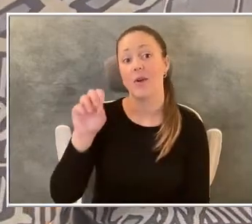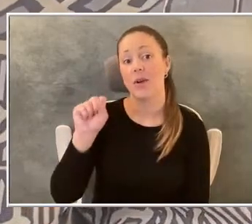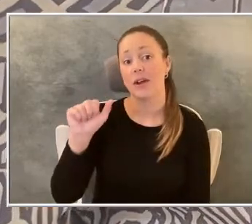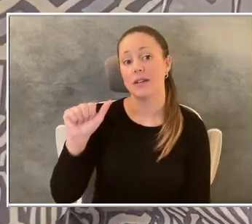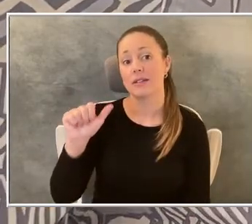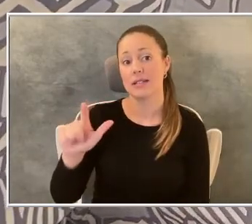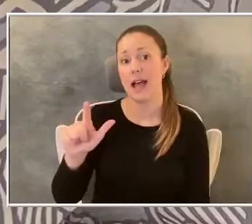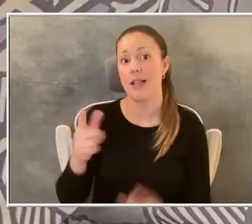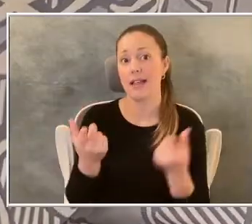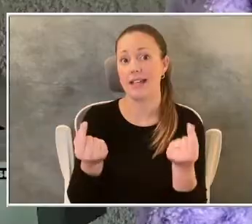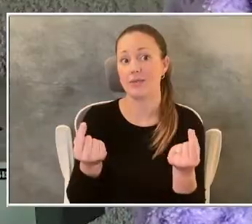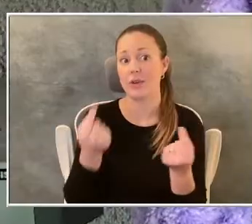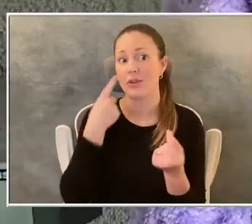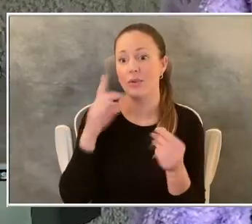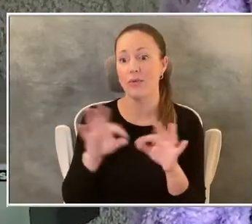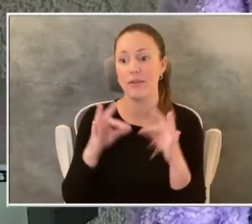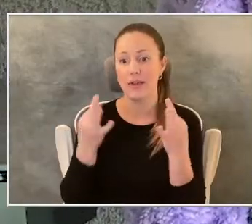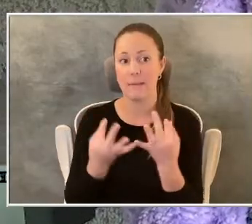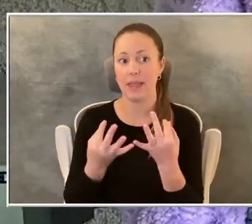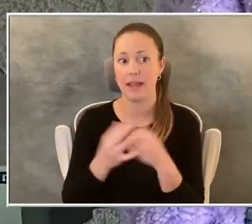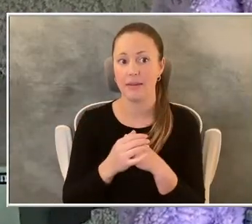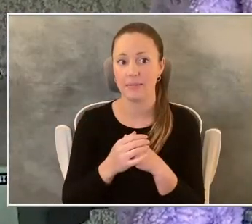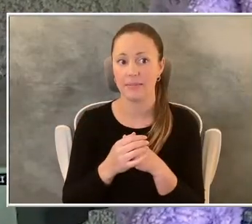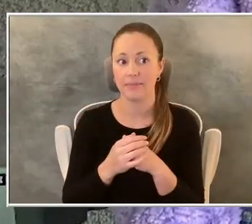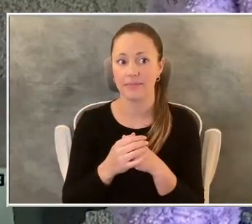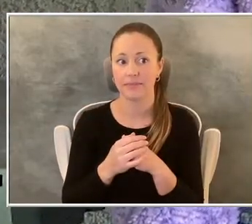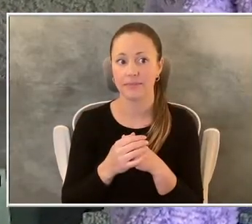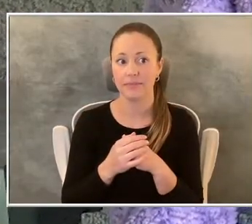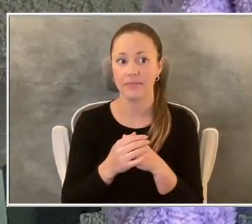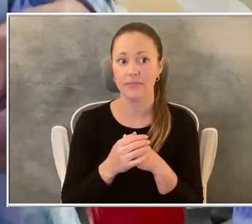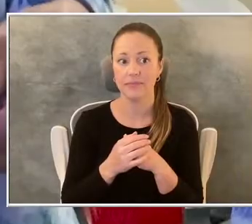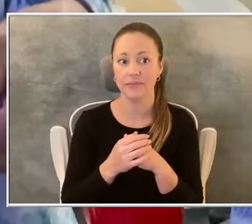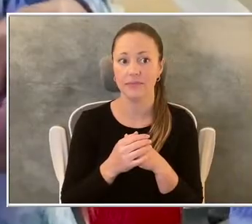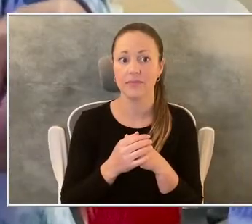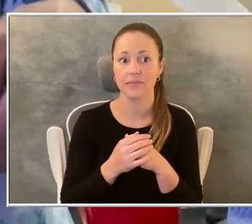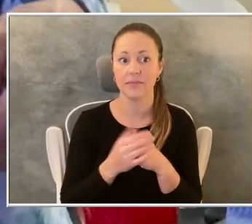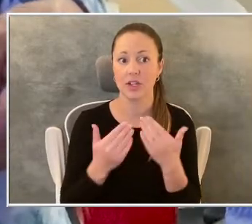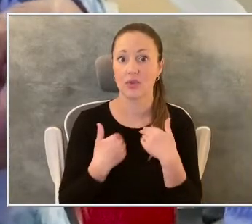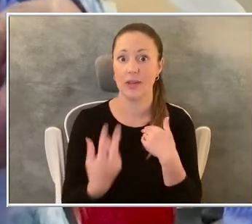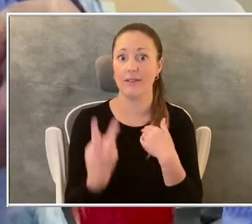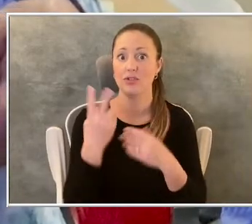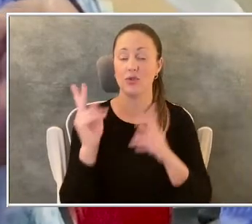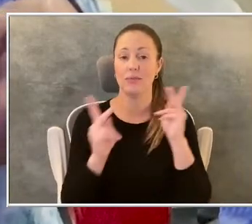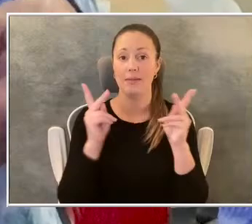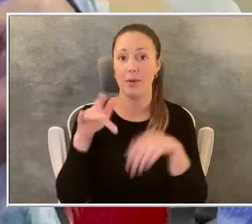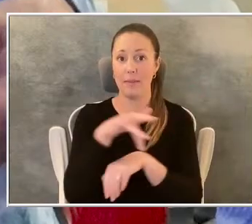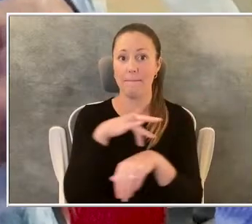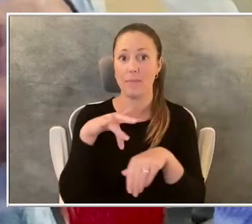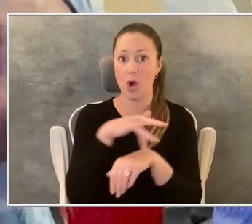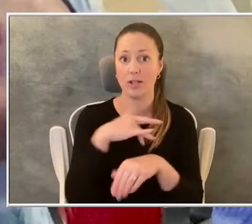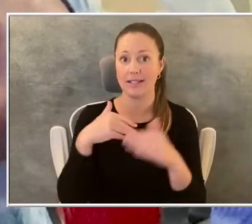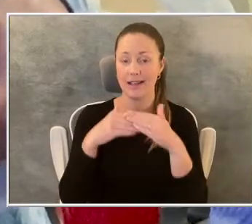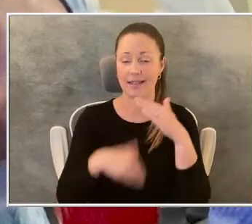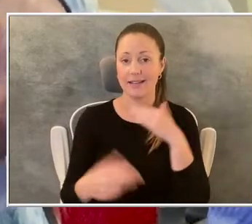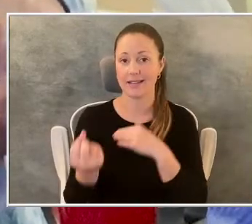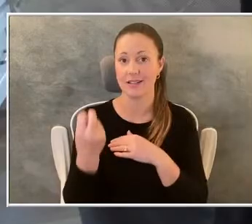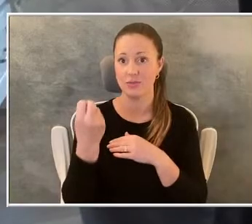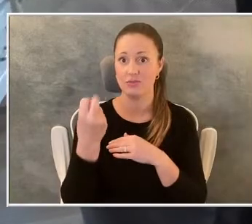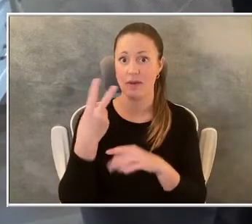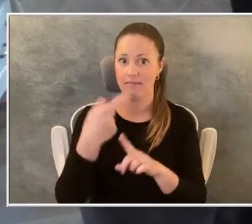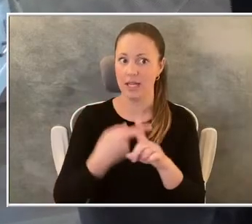for family. Shaved 2 heads in less than 12 months, my sister and my dad. And in April